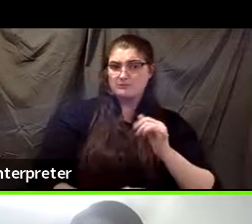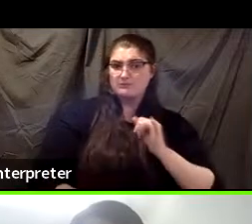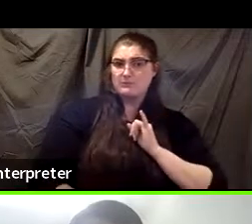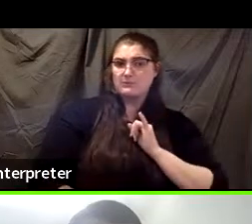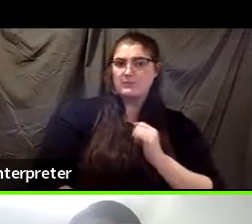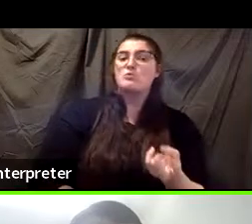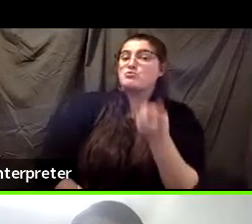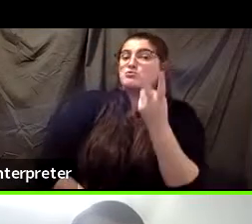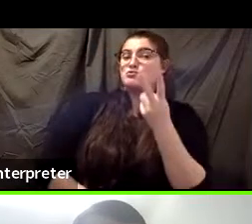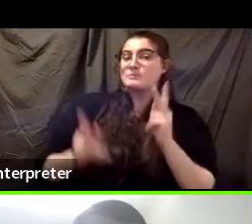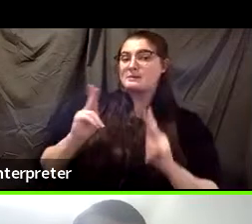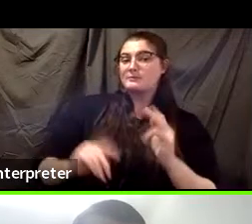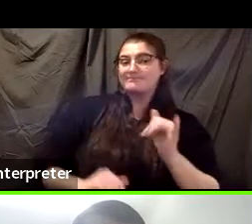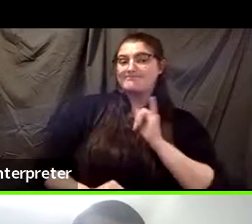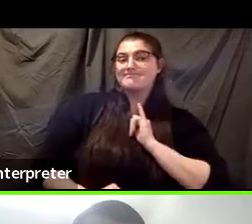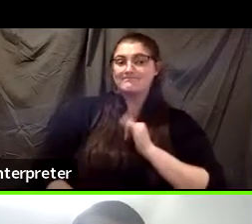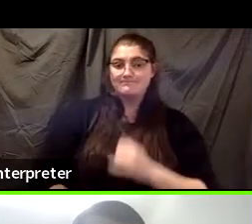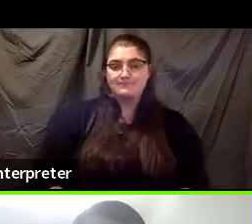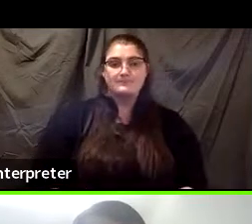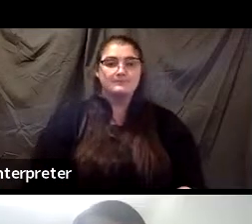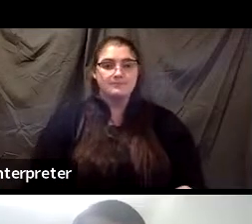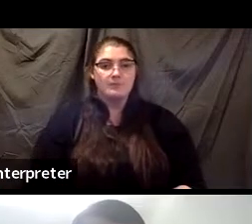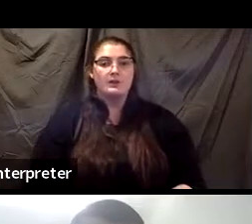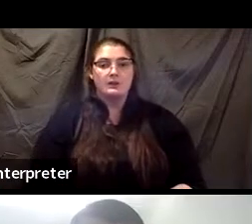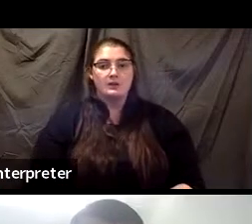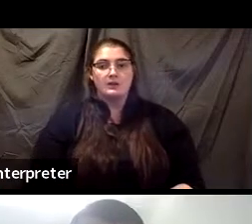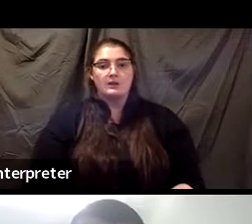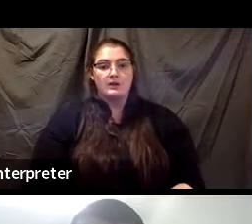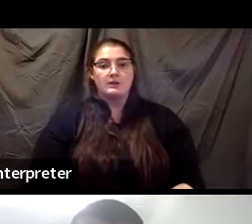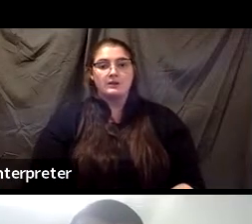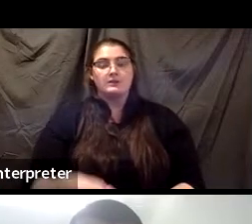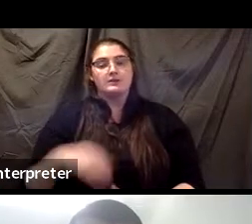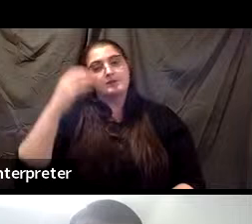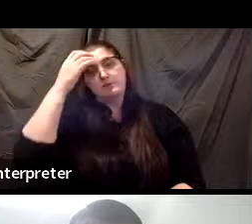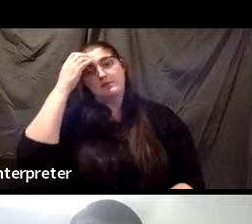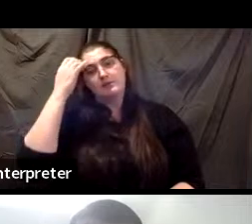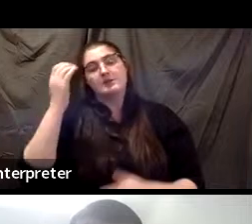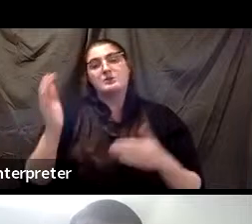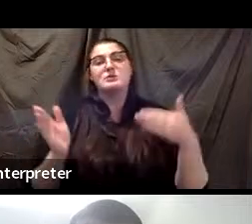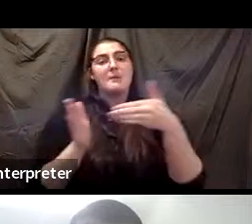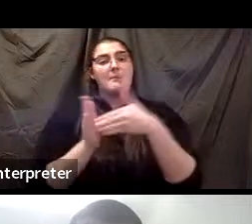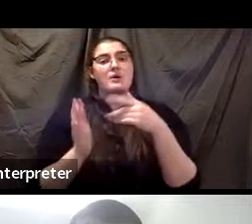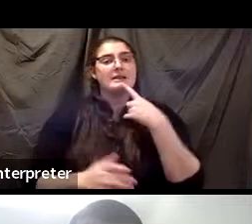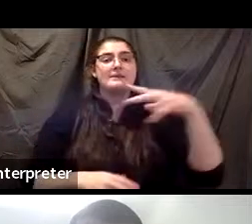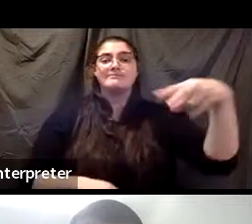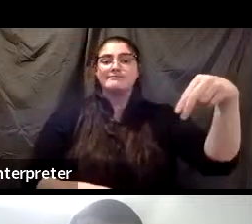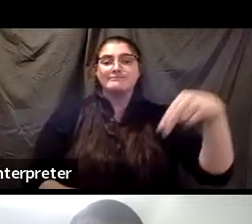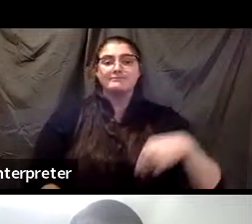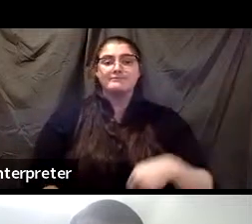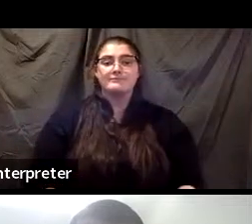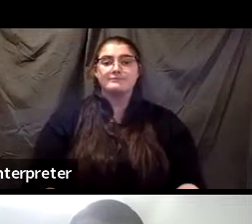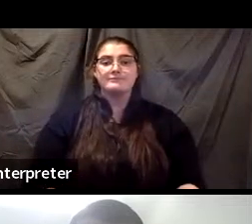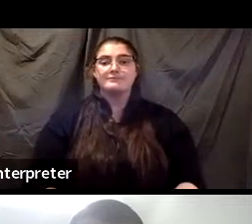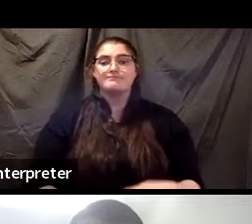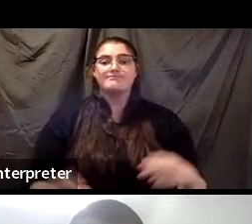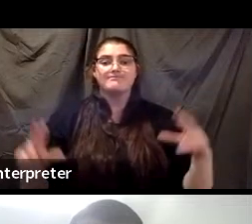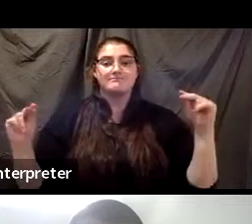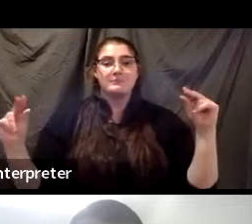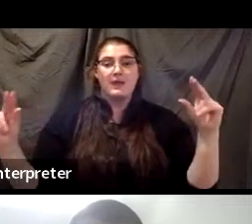Who's two? Two ayes. Those opposed say nay.